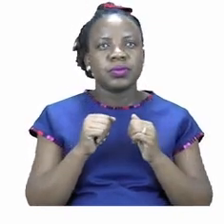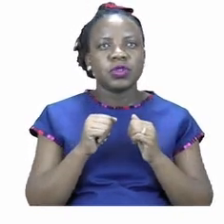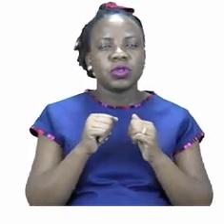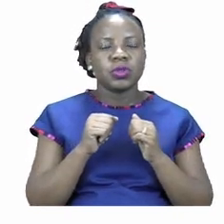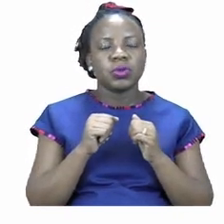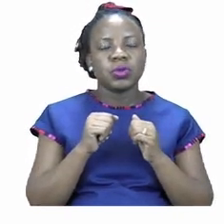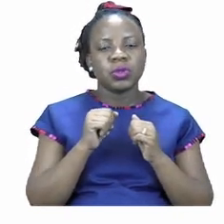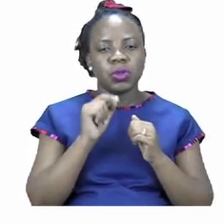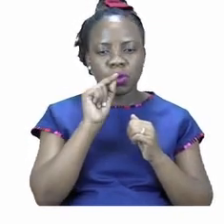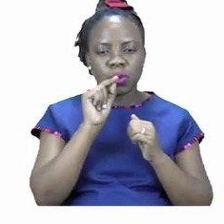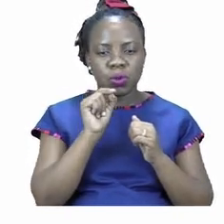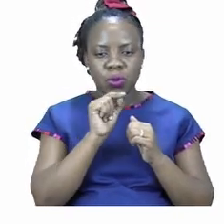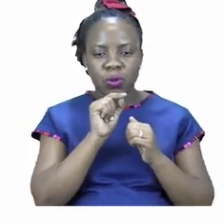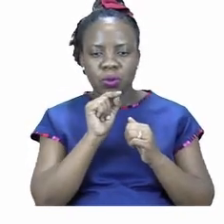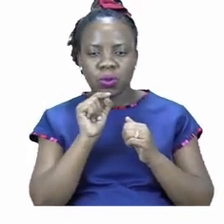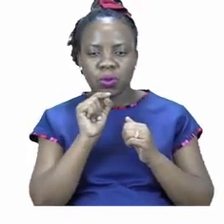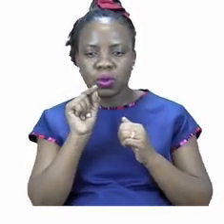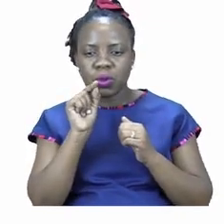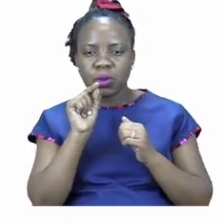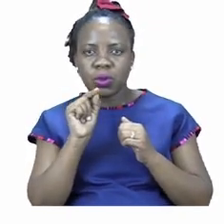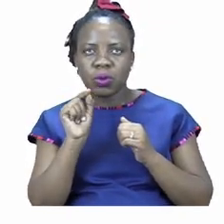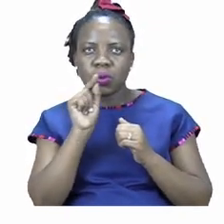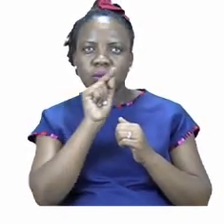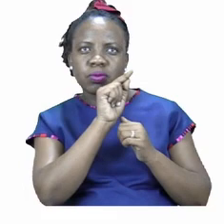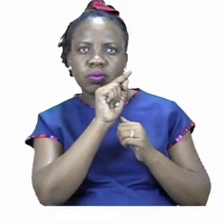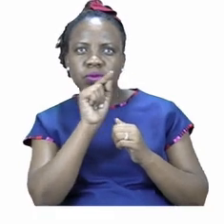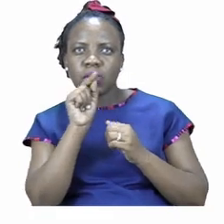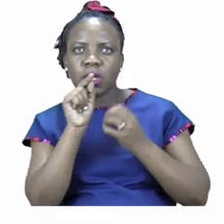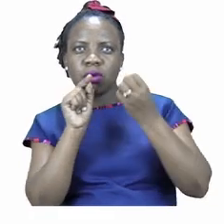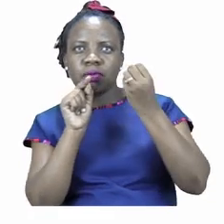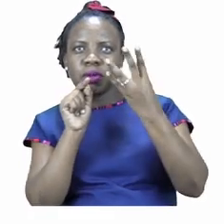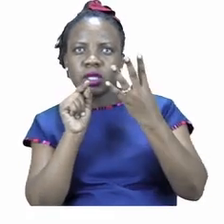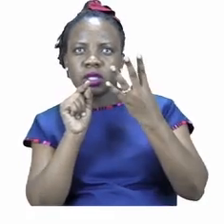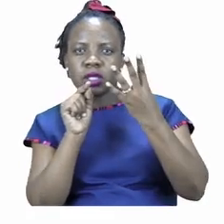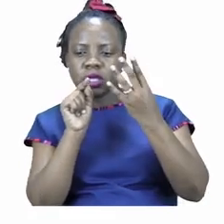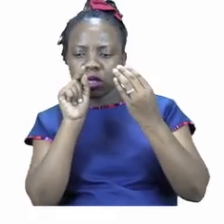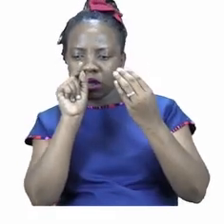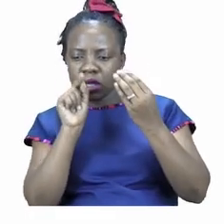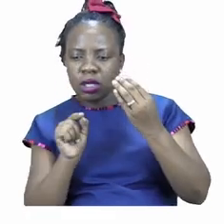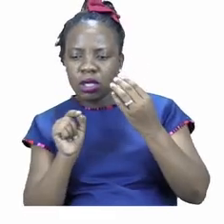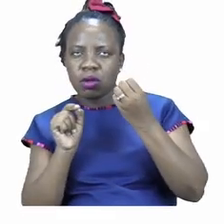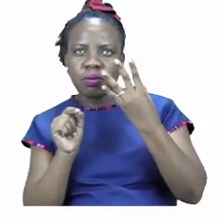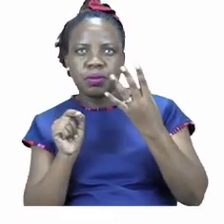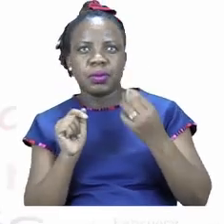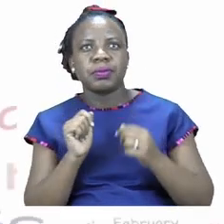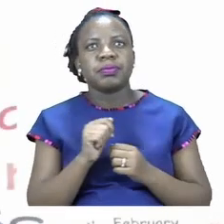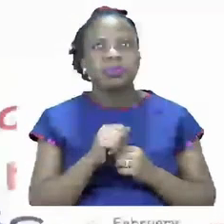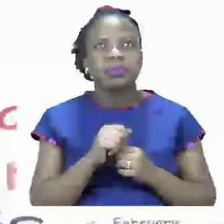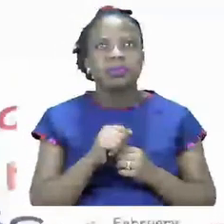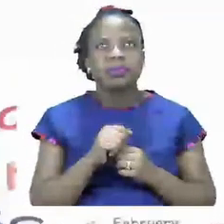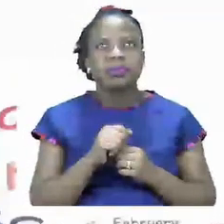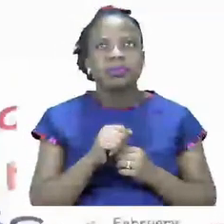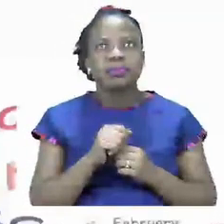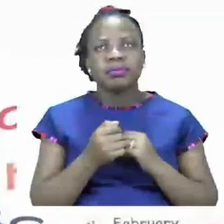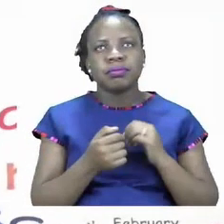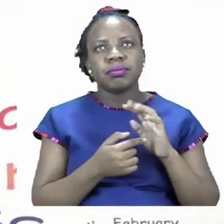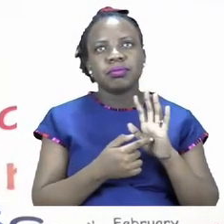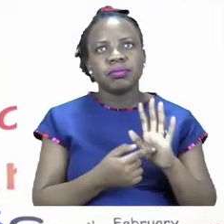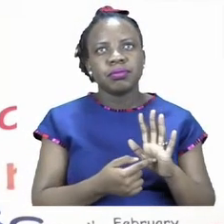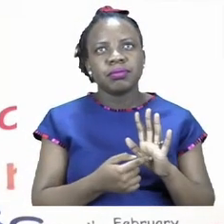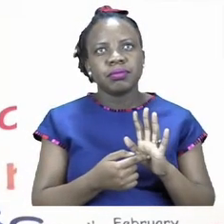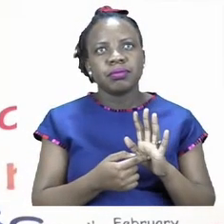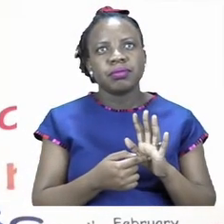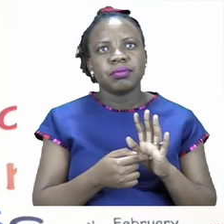the width. So let's take a look at the board and see if we can't do some of this together. Now for